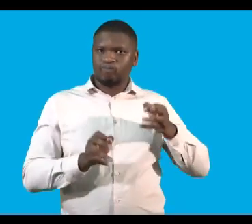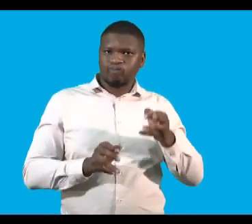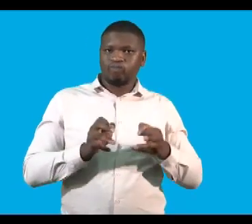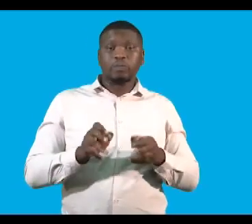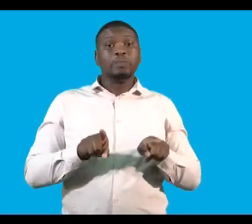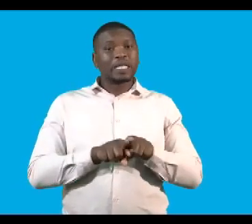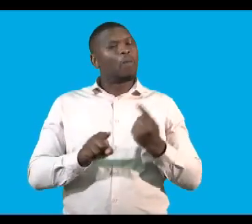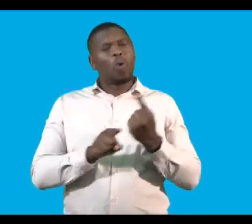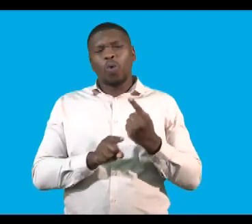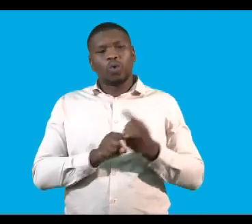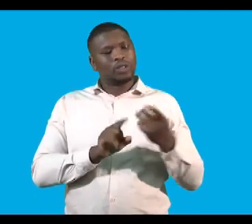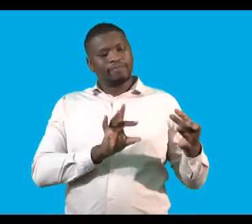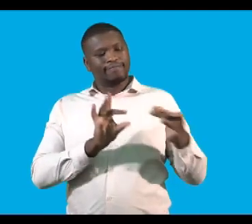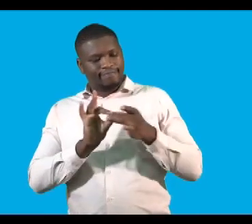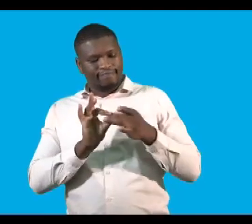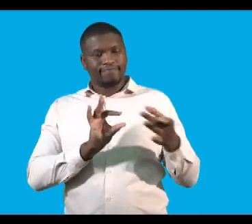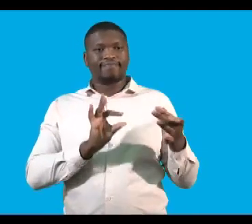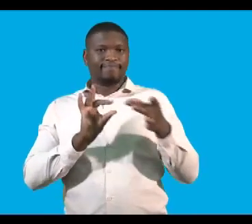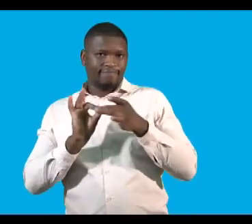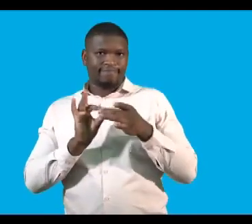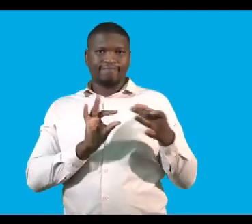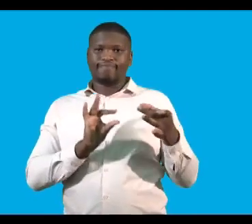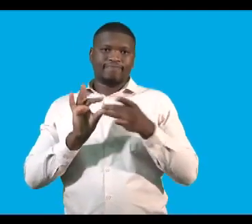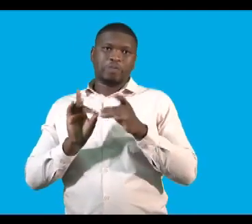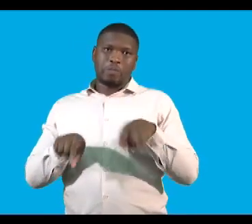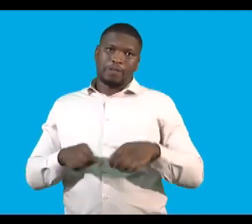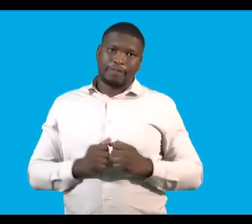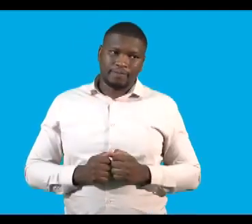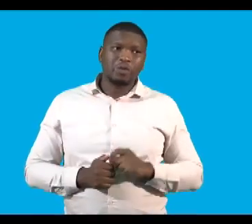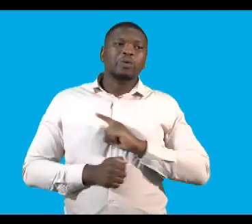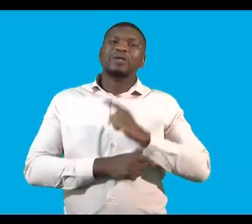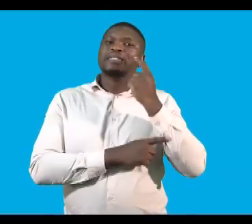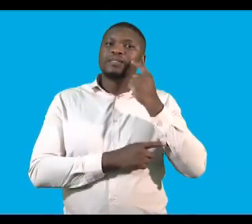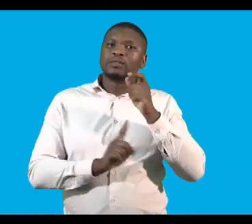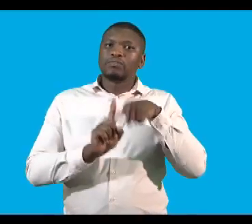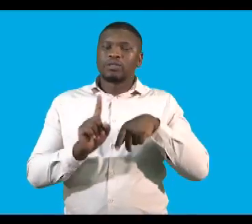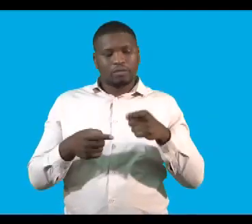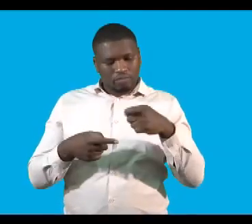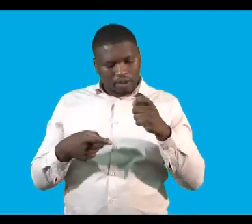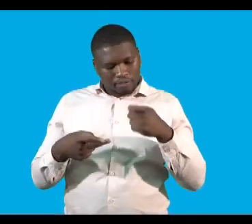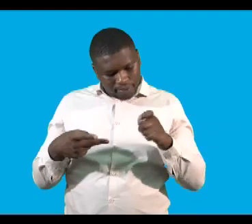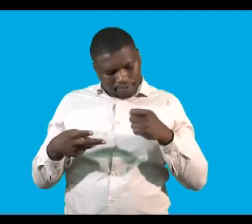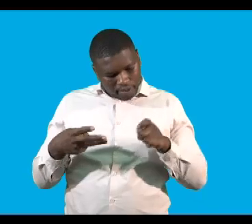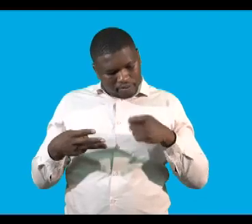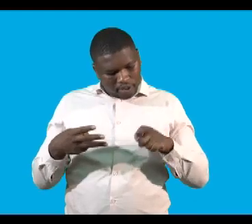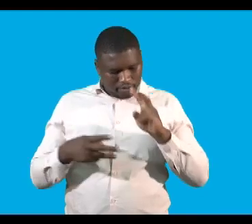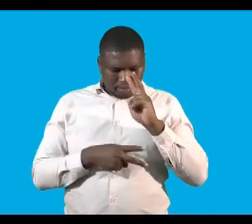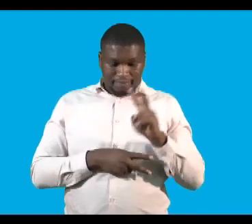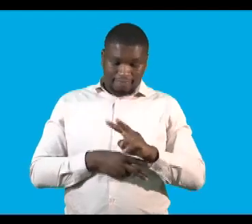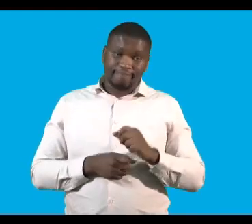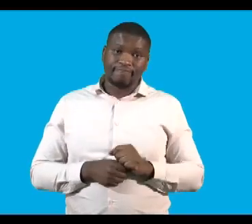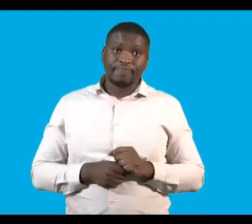a frame reference. It structures your answer, and it also helps the marker. So in frame 1,